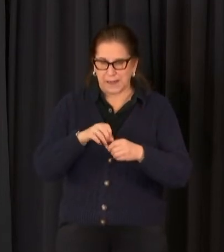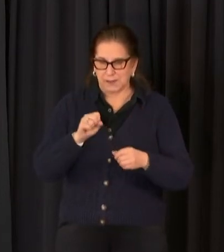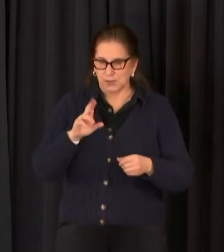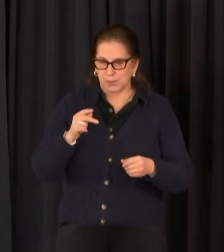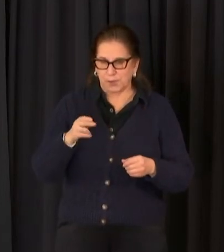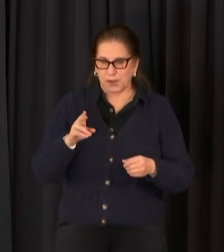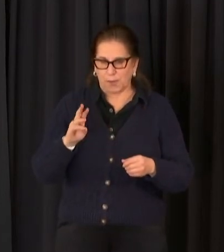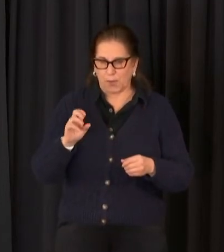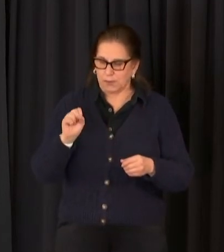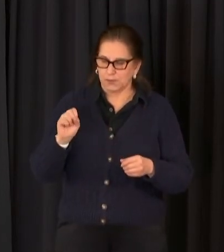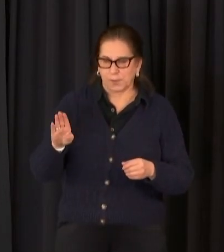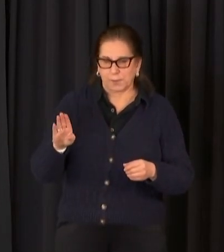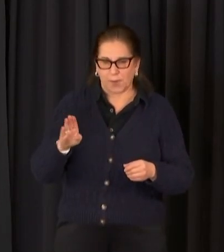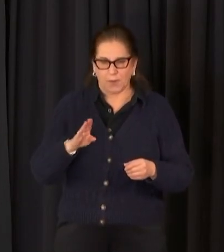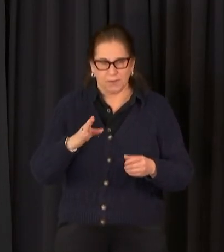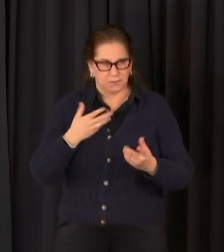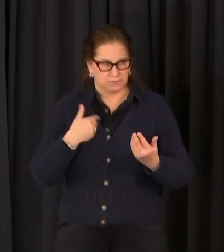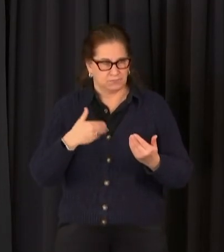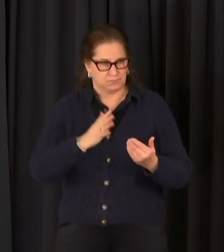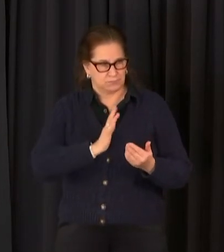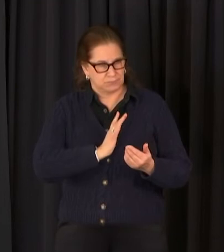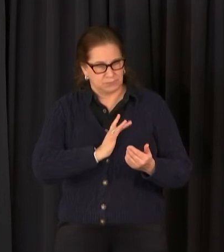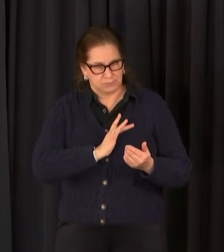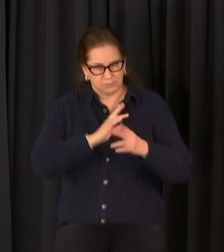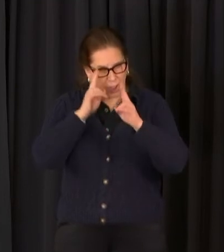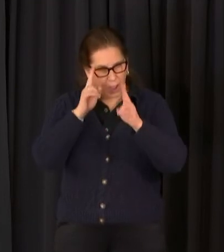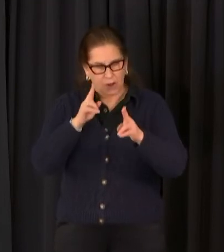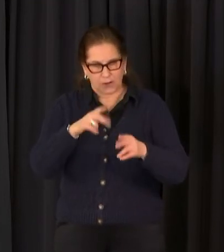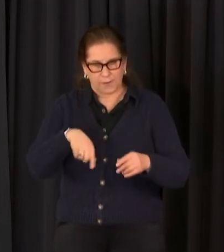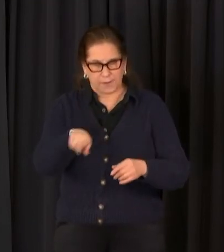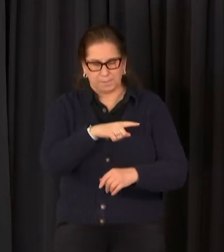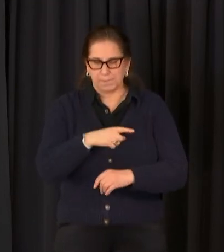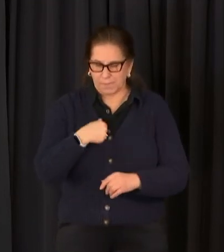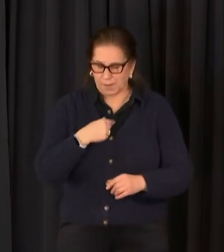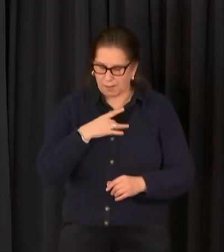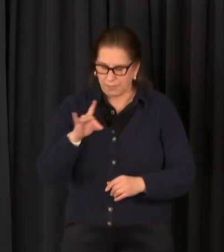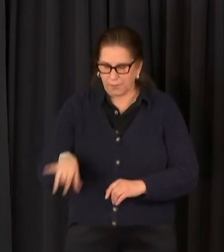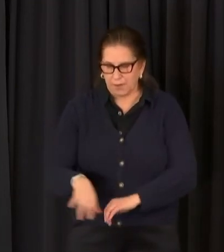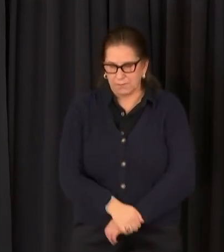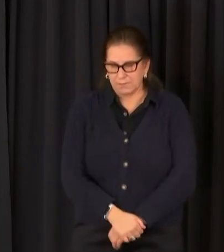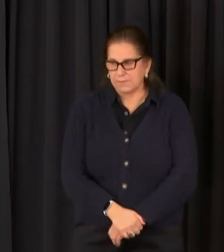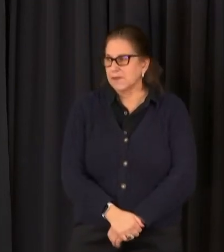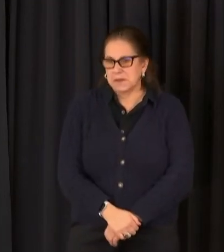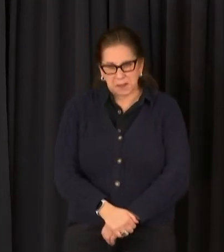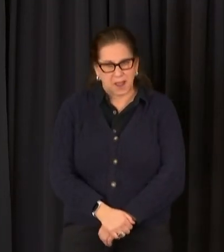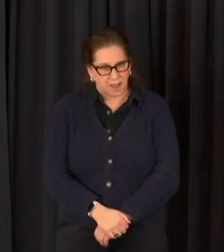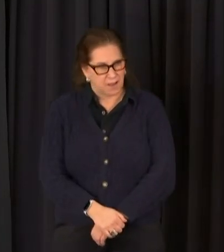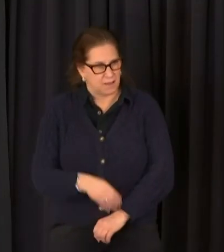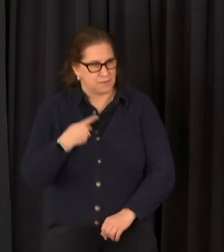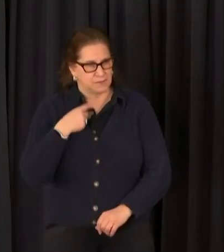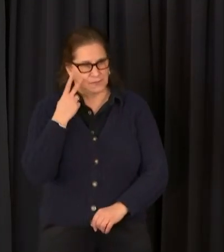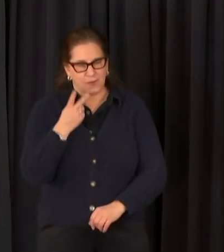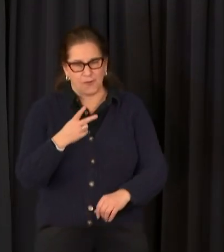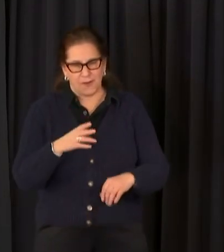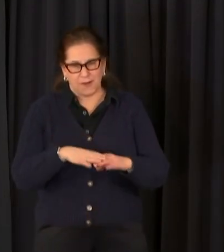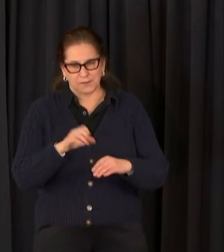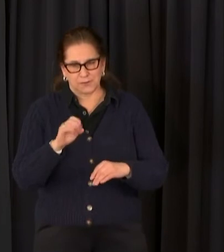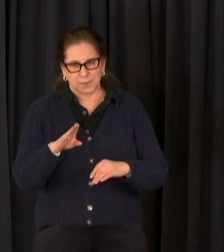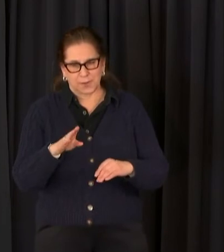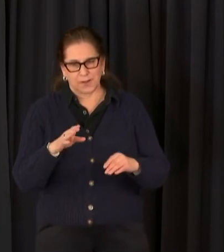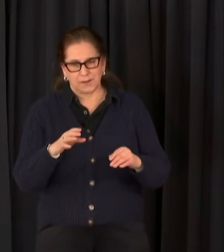our folks among them. So I'm glad that they were honored. And I'm seeing that the Senate